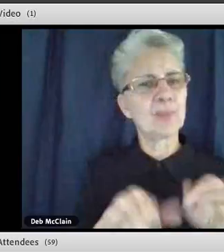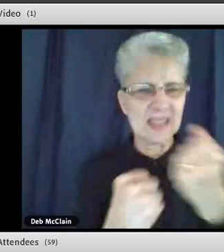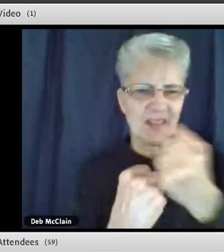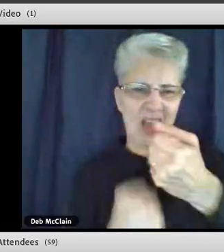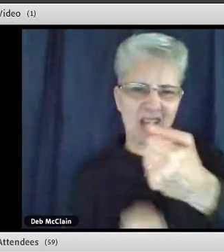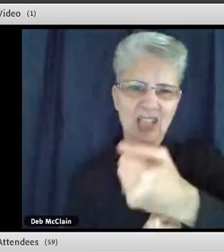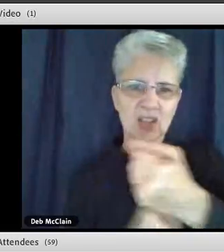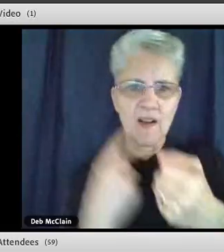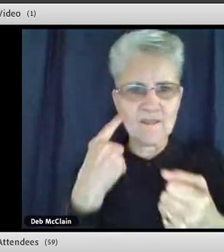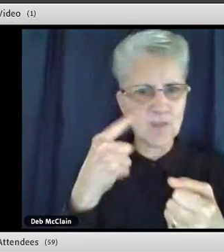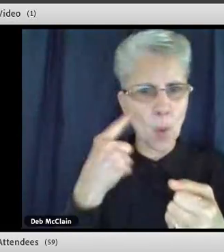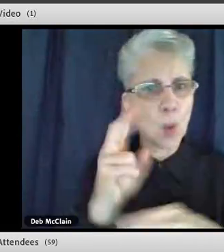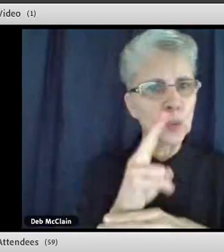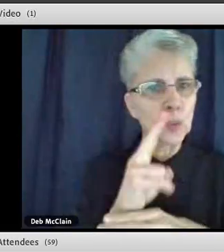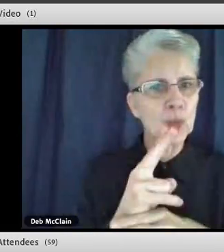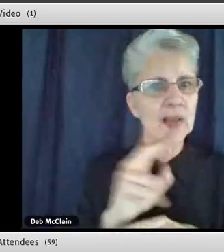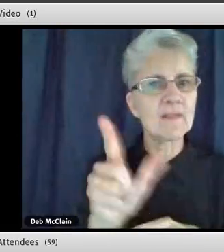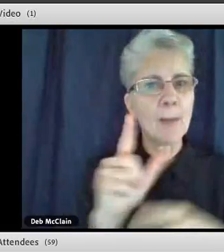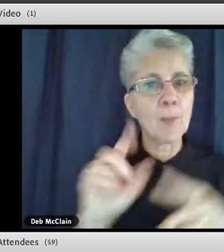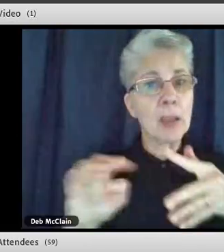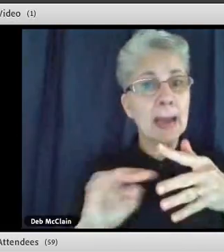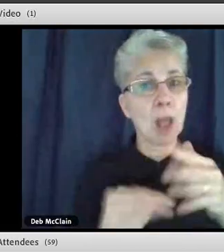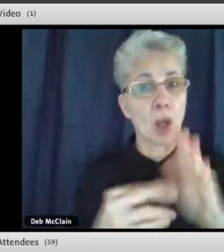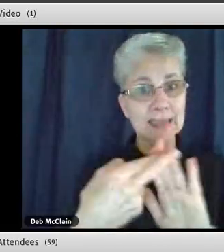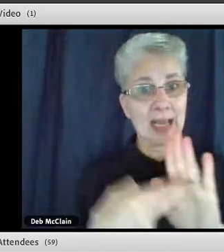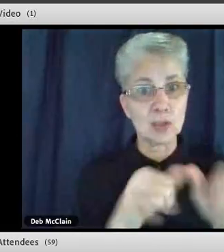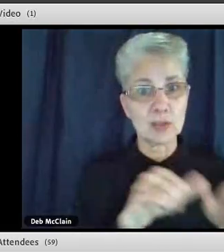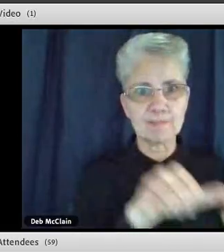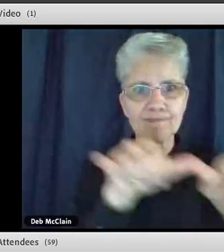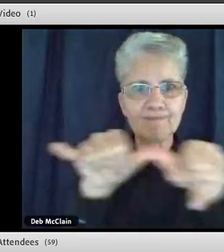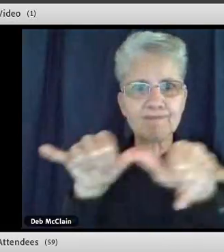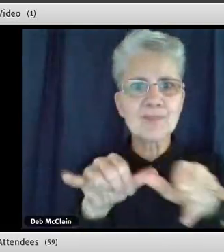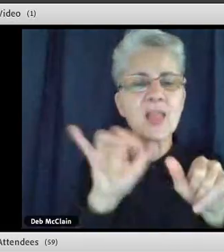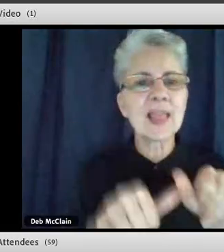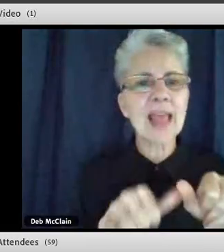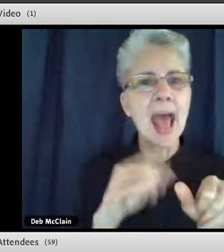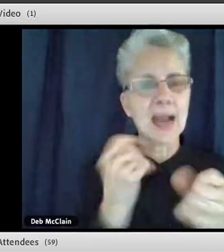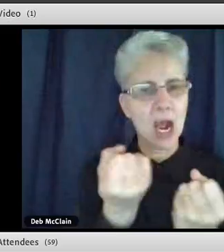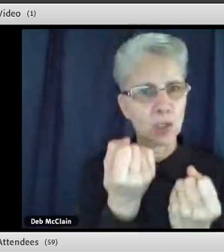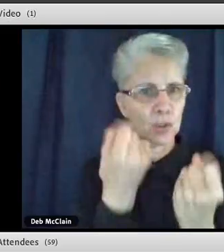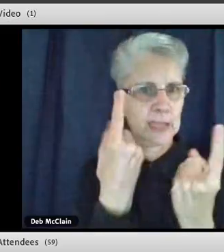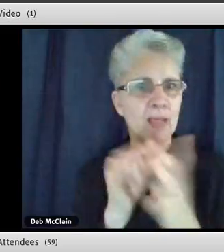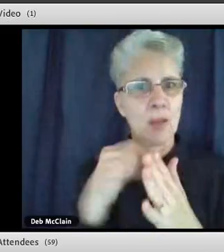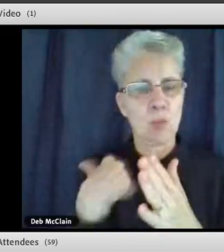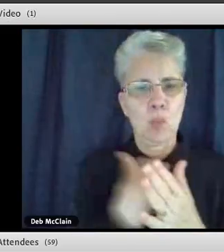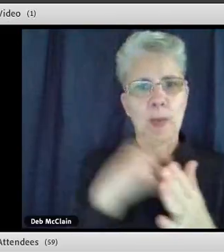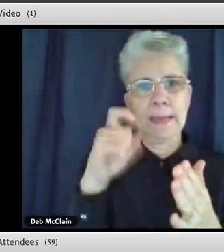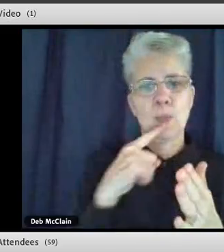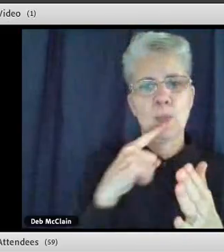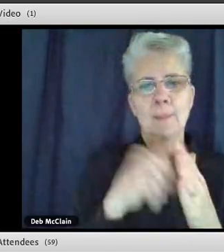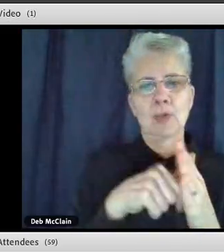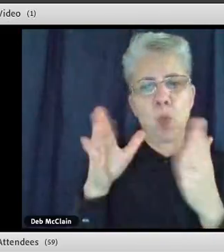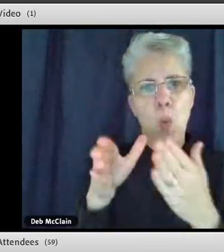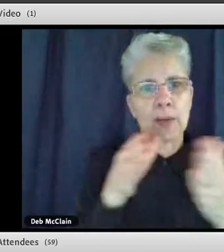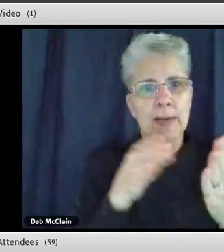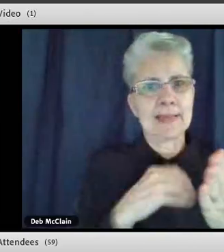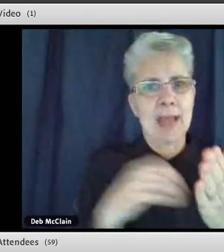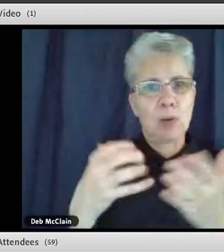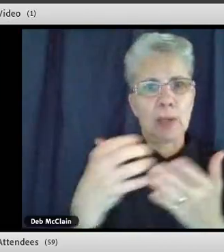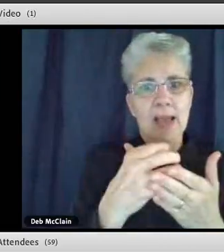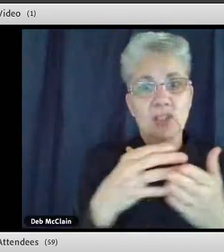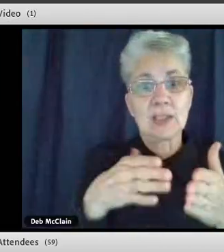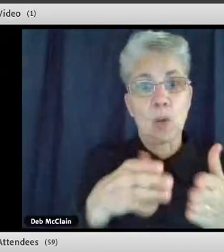of the use of library cataloging standards is this understanding that we need to be able to organize our collections in a way so